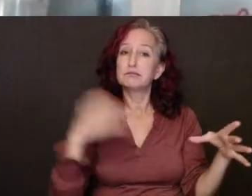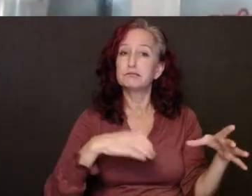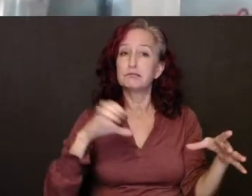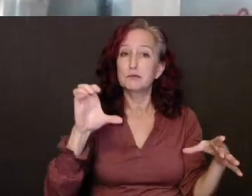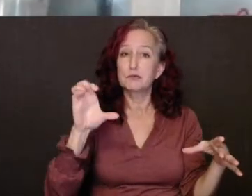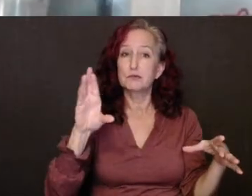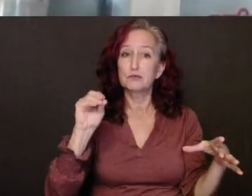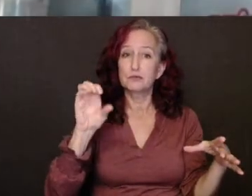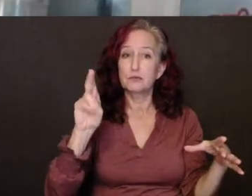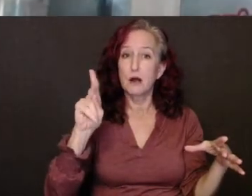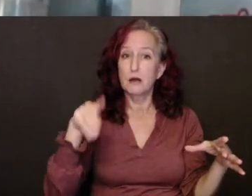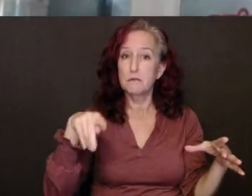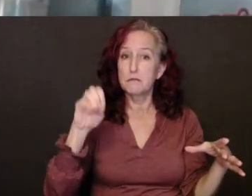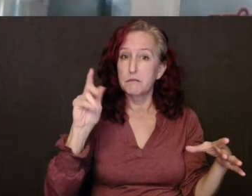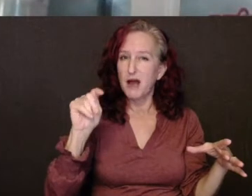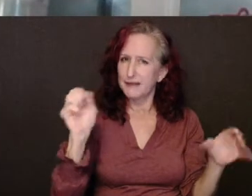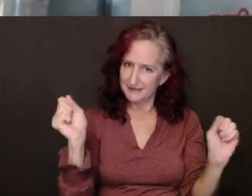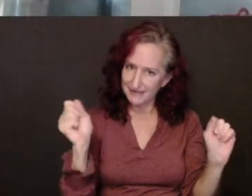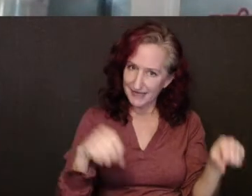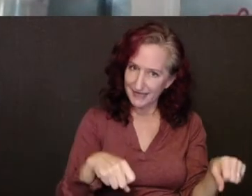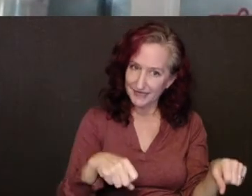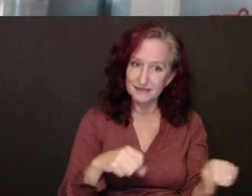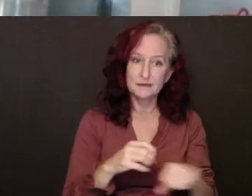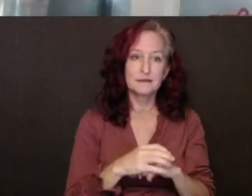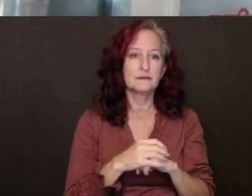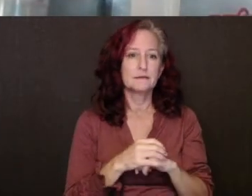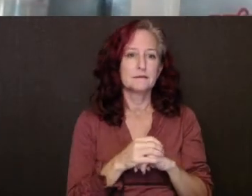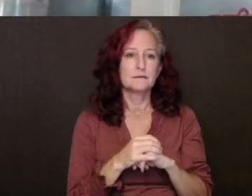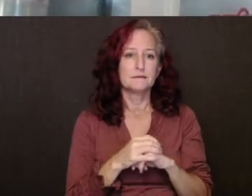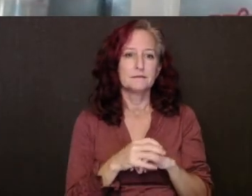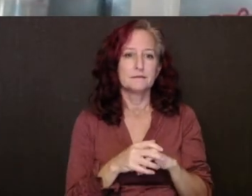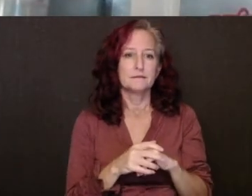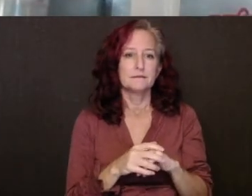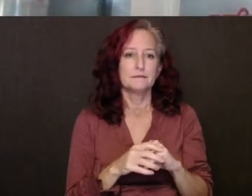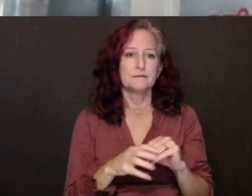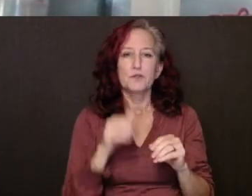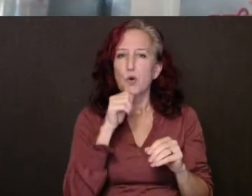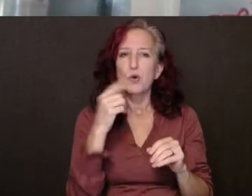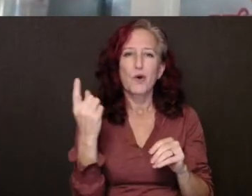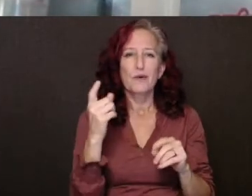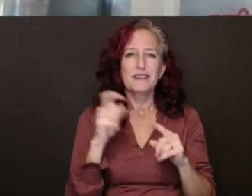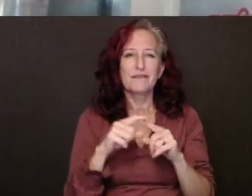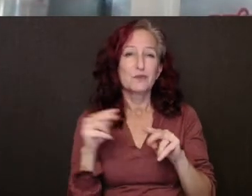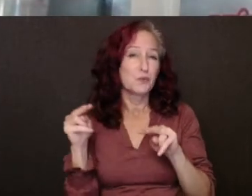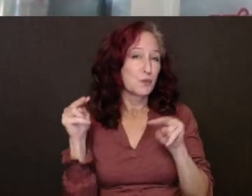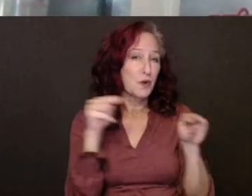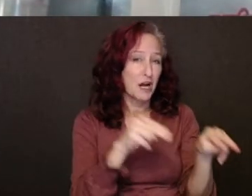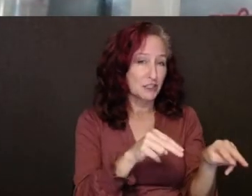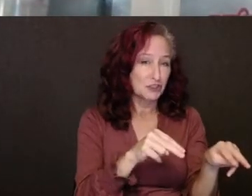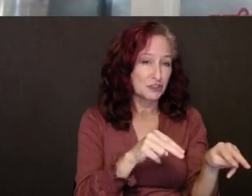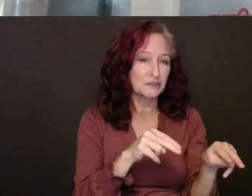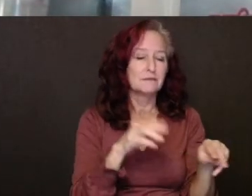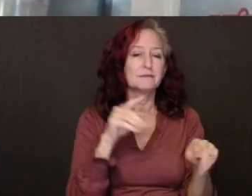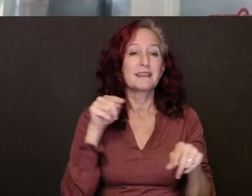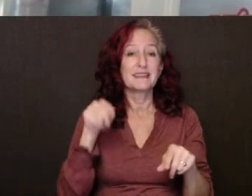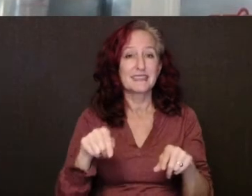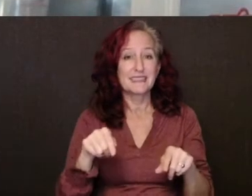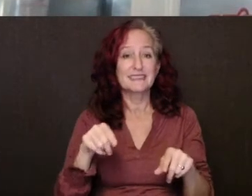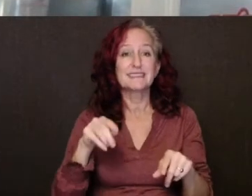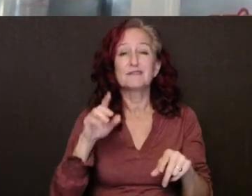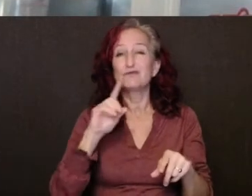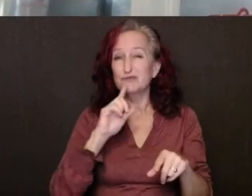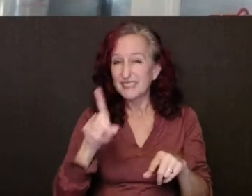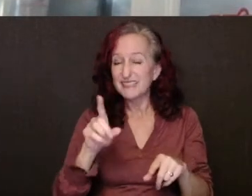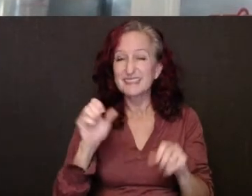And this is something that my grandmother used to make for us all the time. You can either put it in a crock pot,